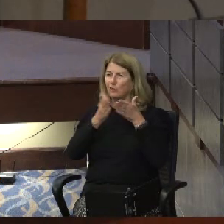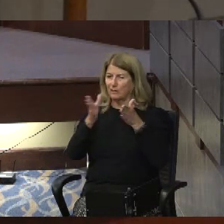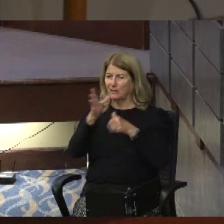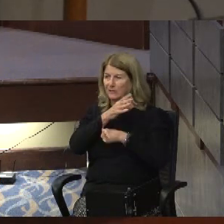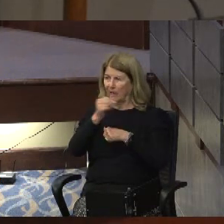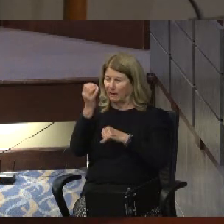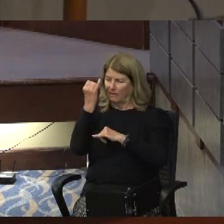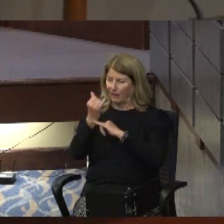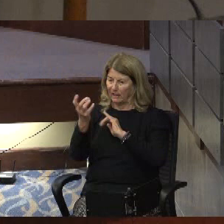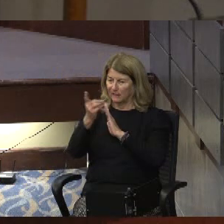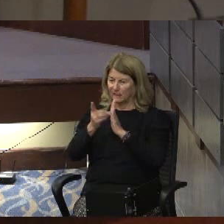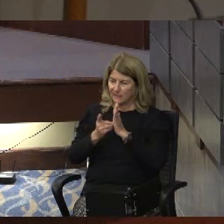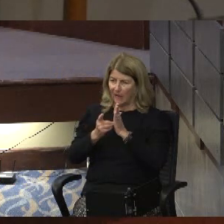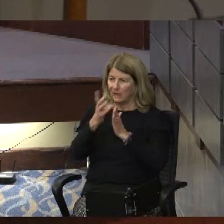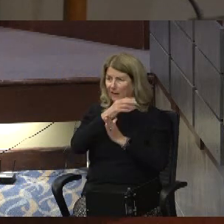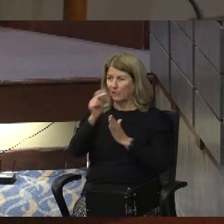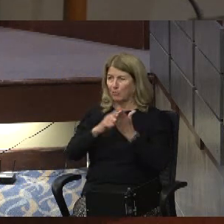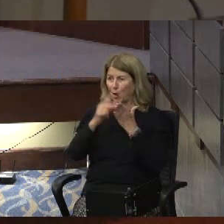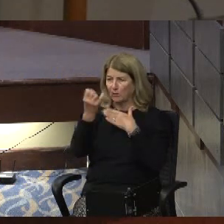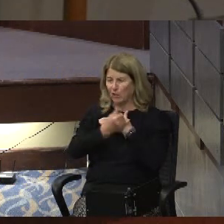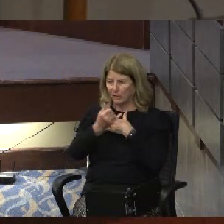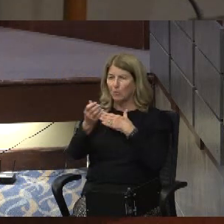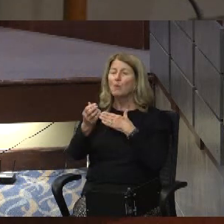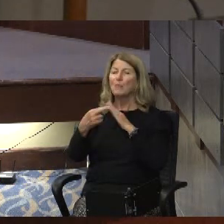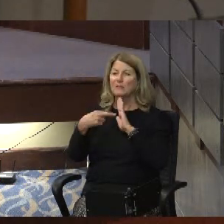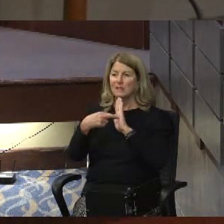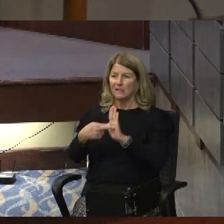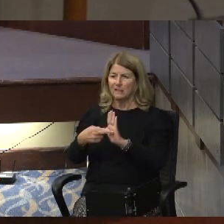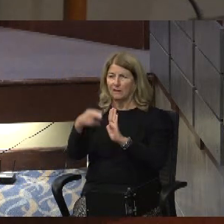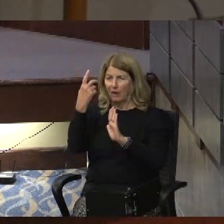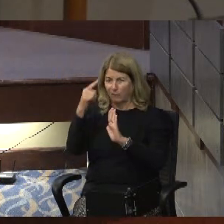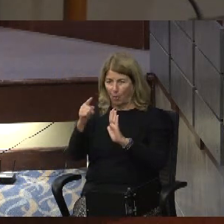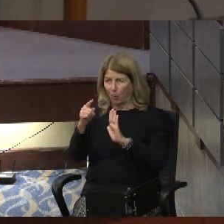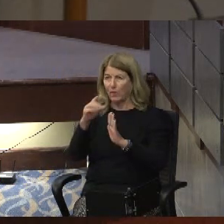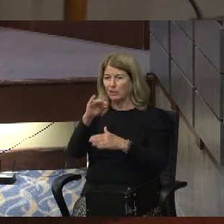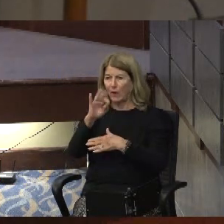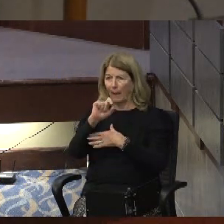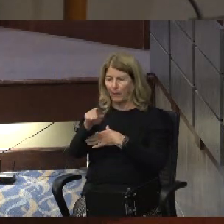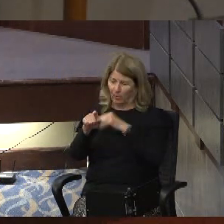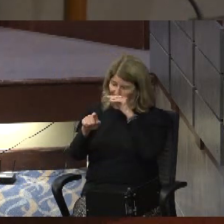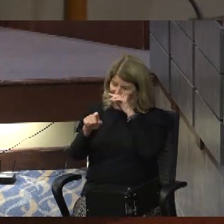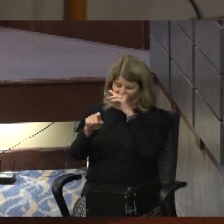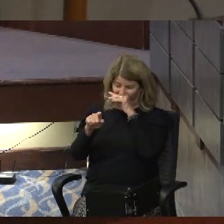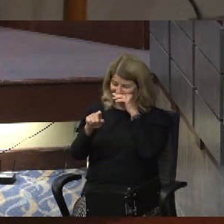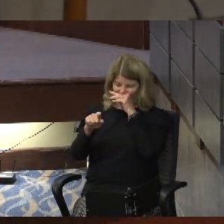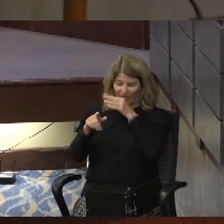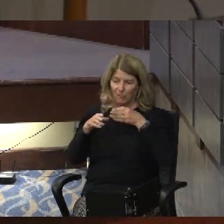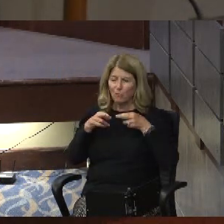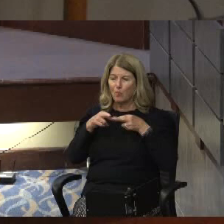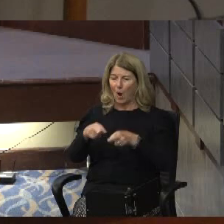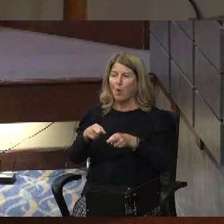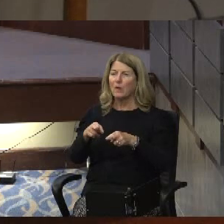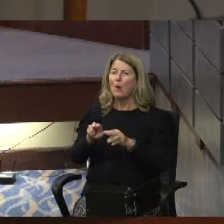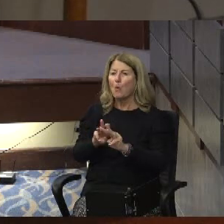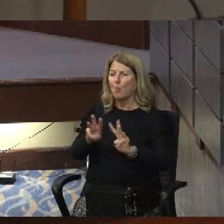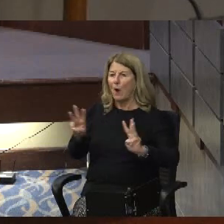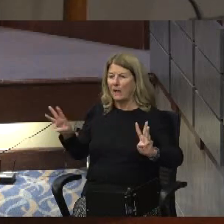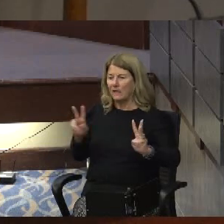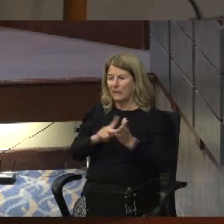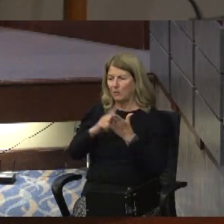construction administration, and resident project representative services for the Chapel Road Widening Improvements Project that's in this year's fiscal